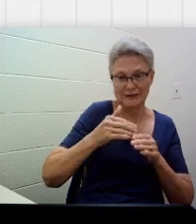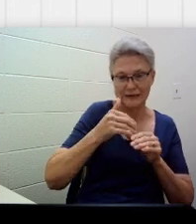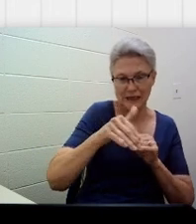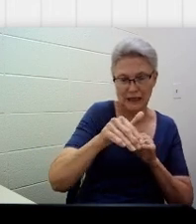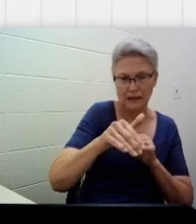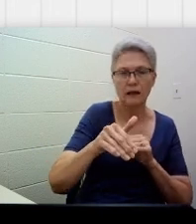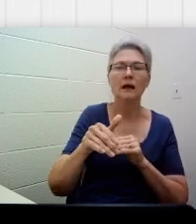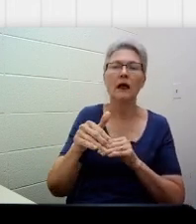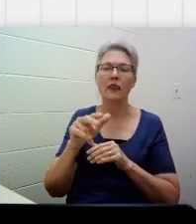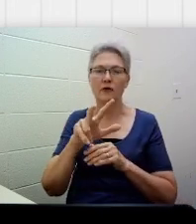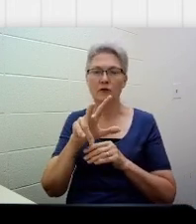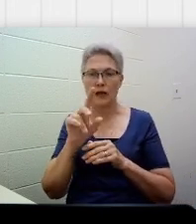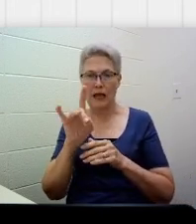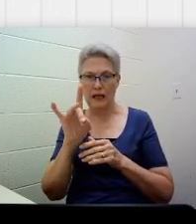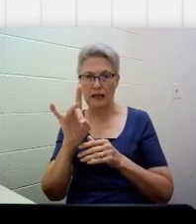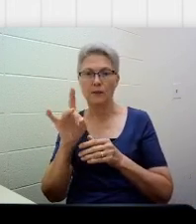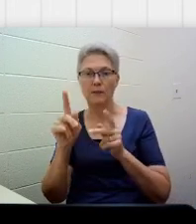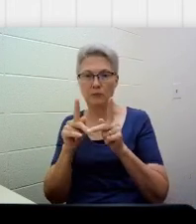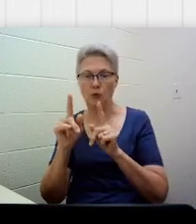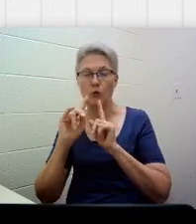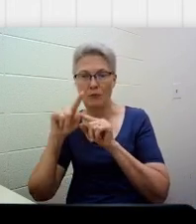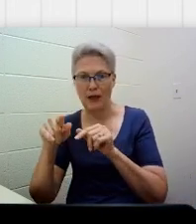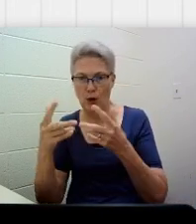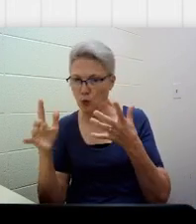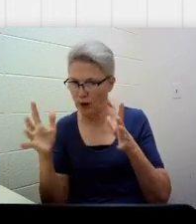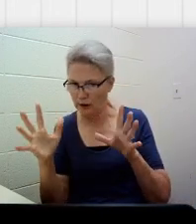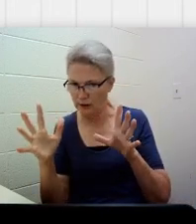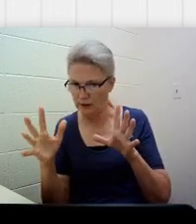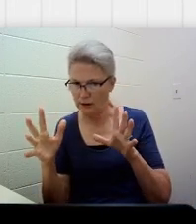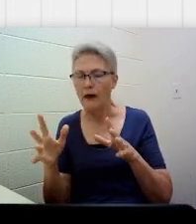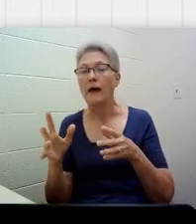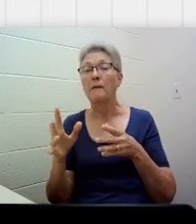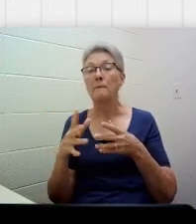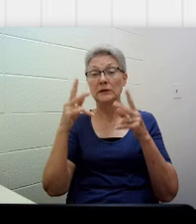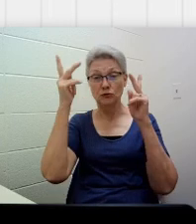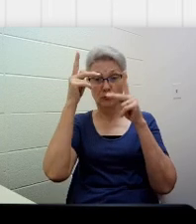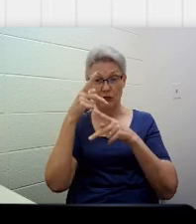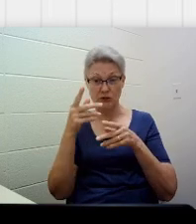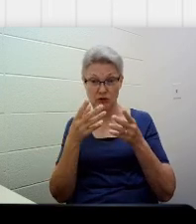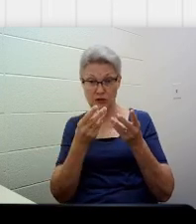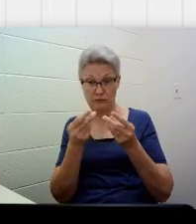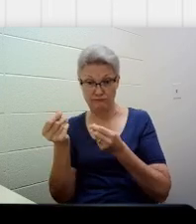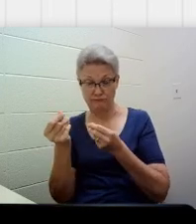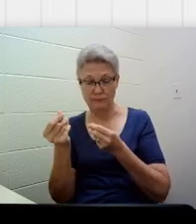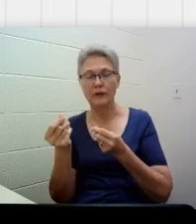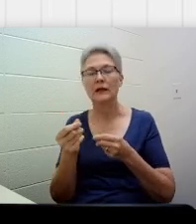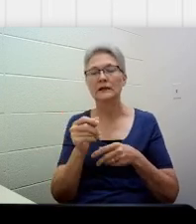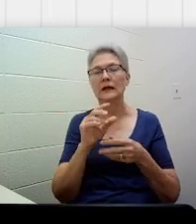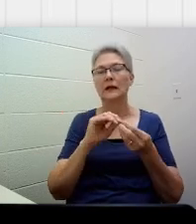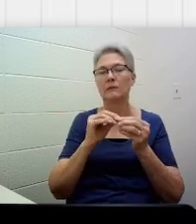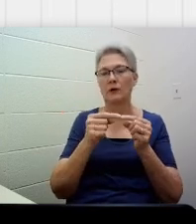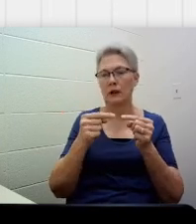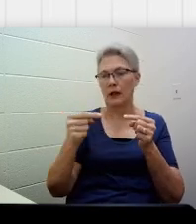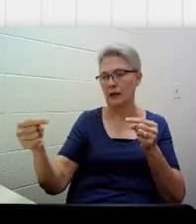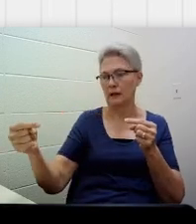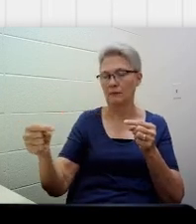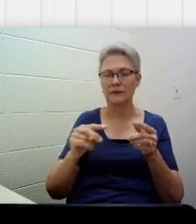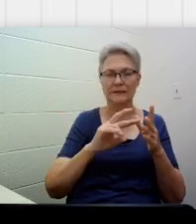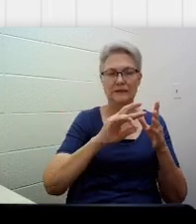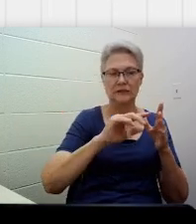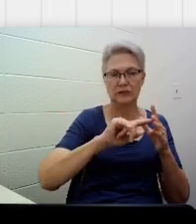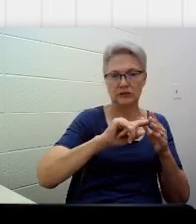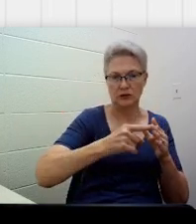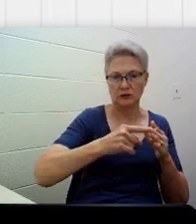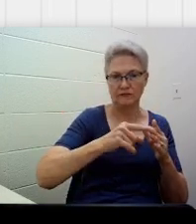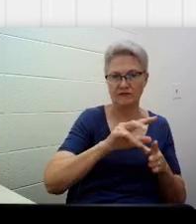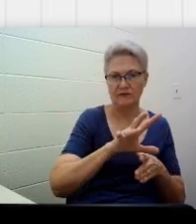replied. The strategy that I'm going to use is a number line. I'm going to start at 57 and see how much I have to